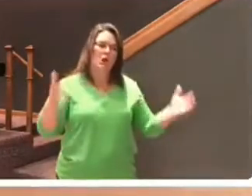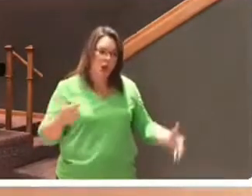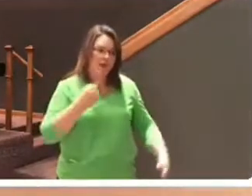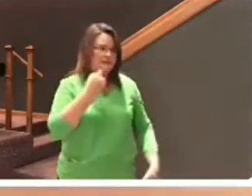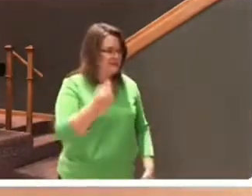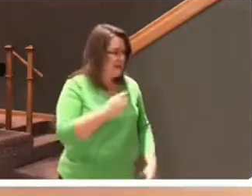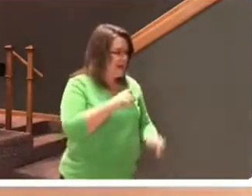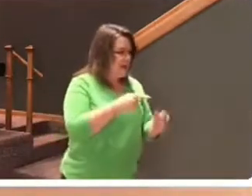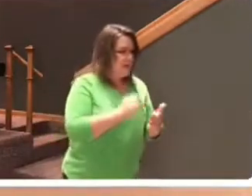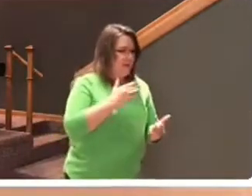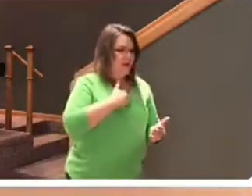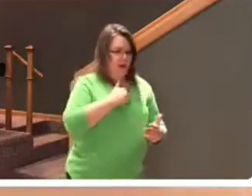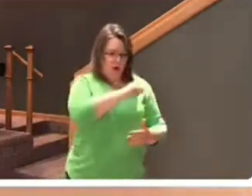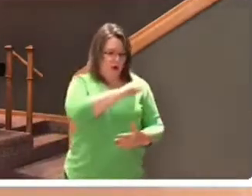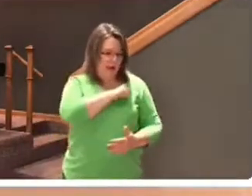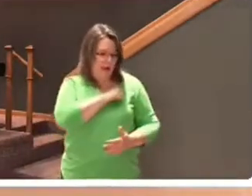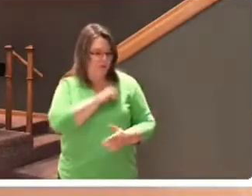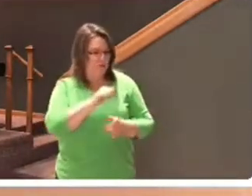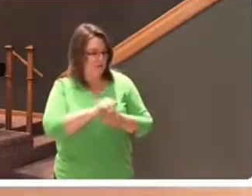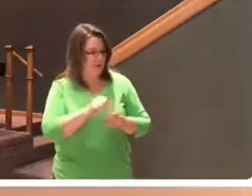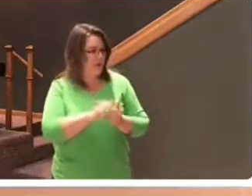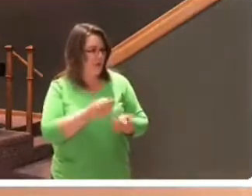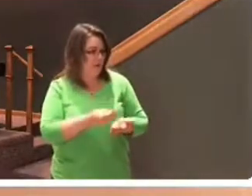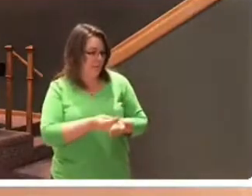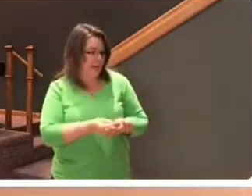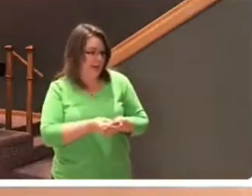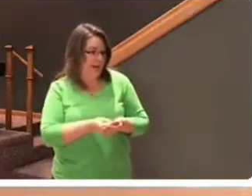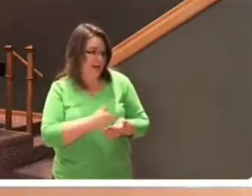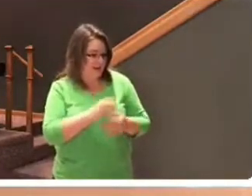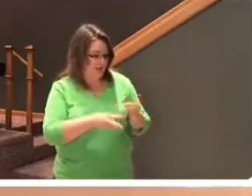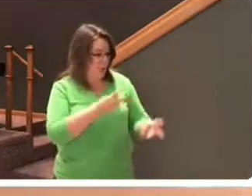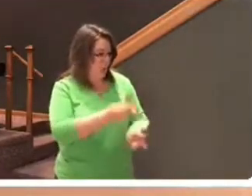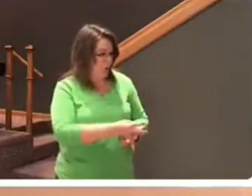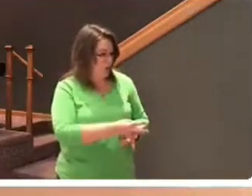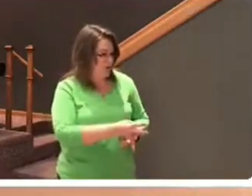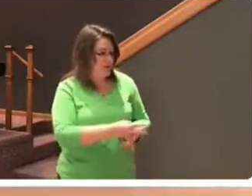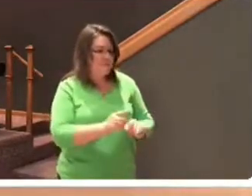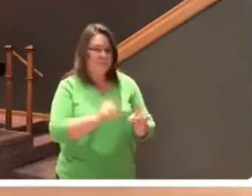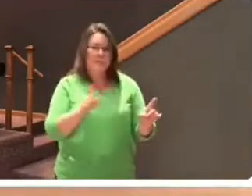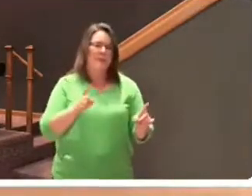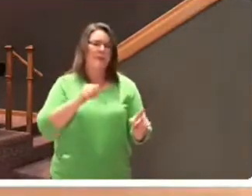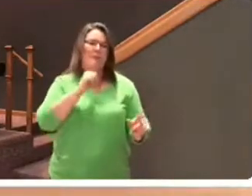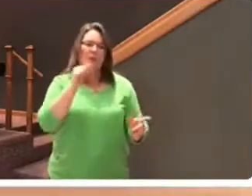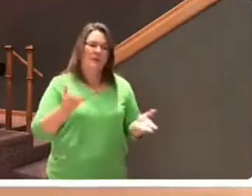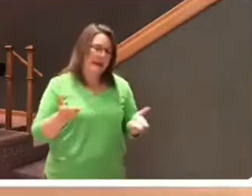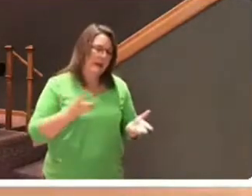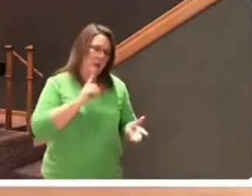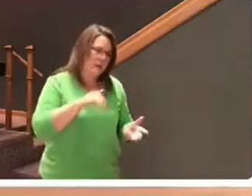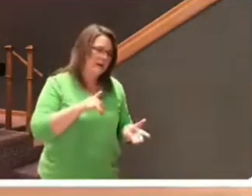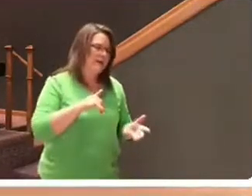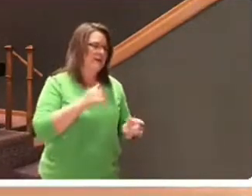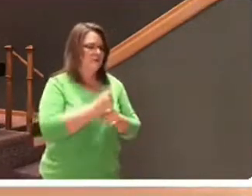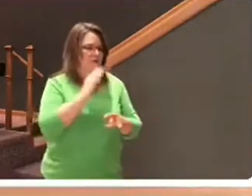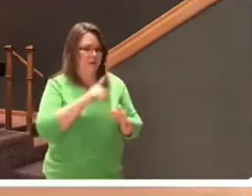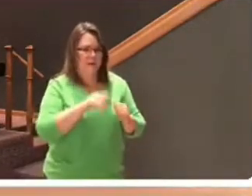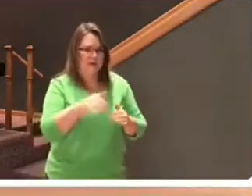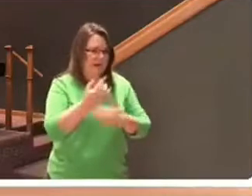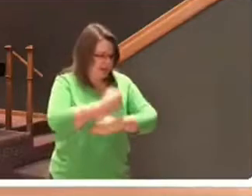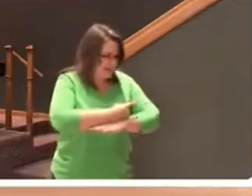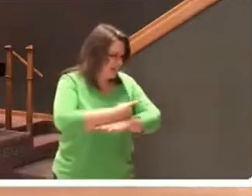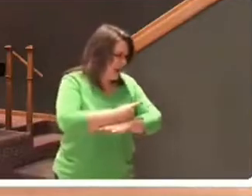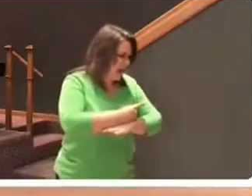a lot to say about our attitudes and practices with money in this world. But we're not even here really just talking about that